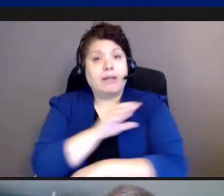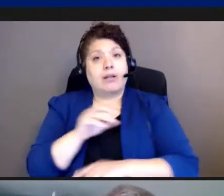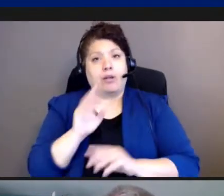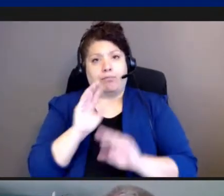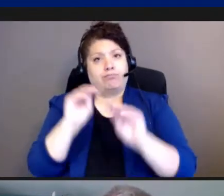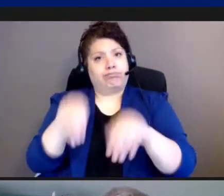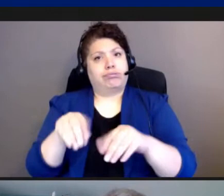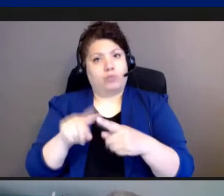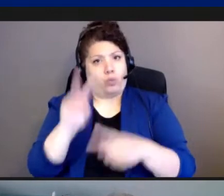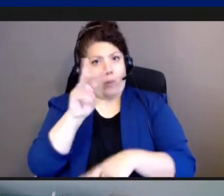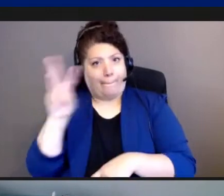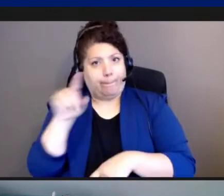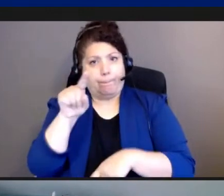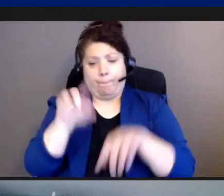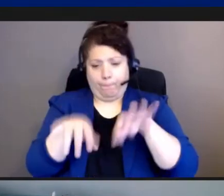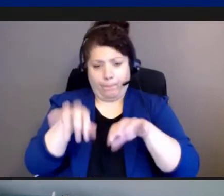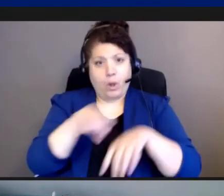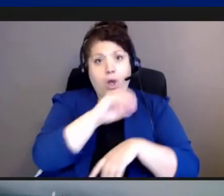website. Visit